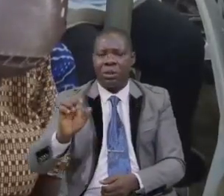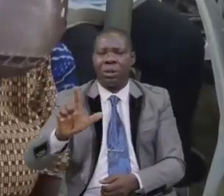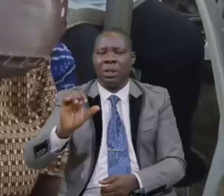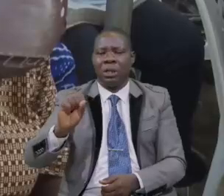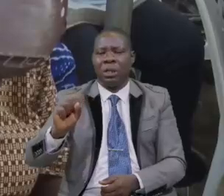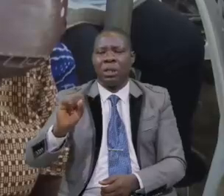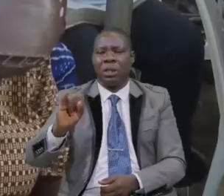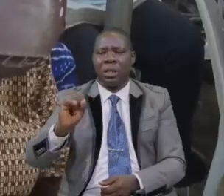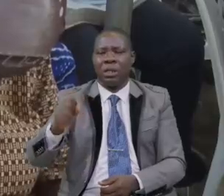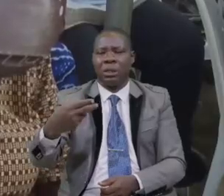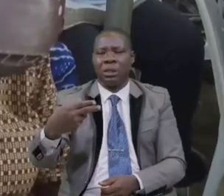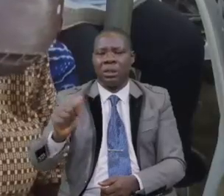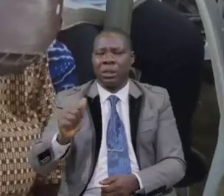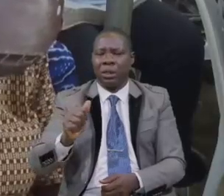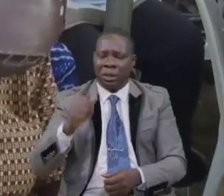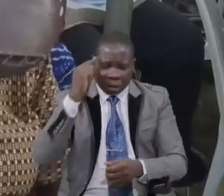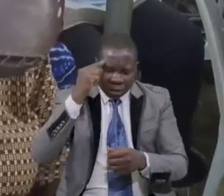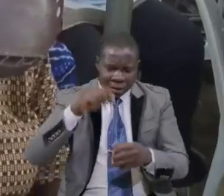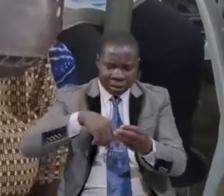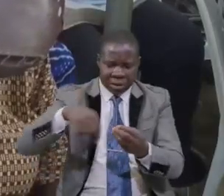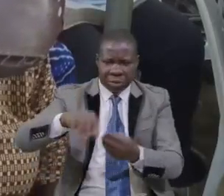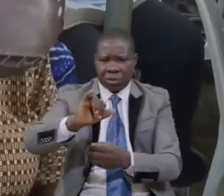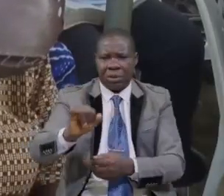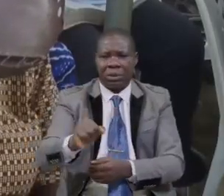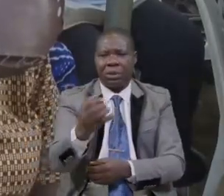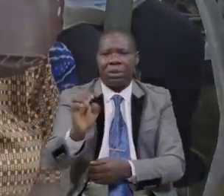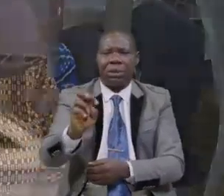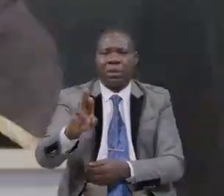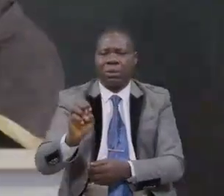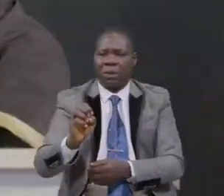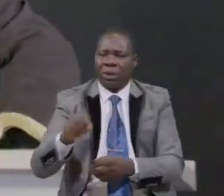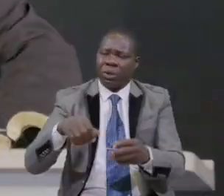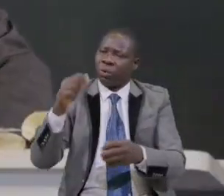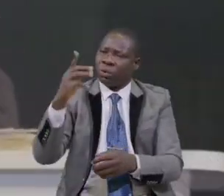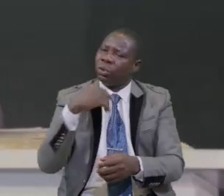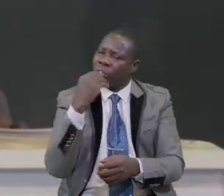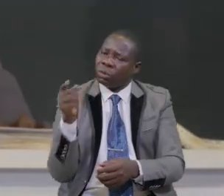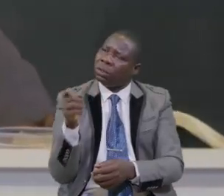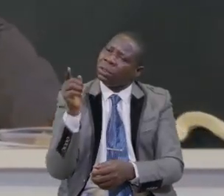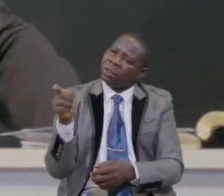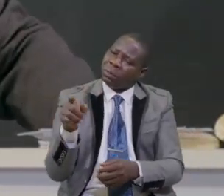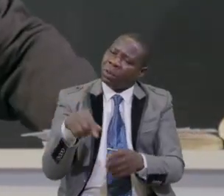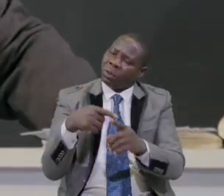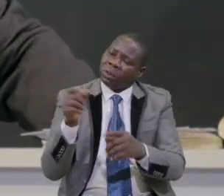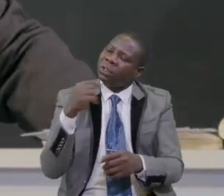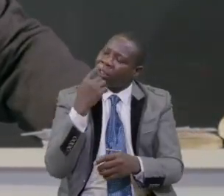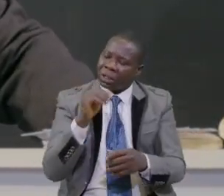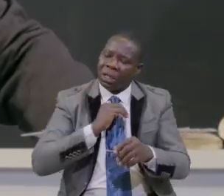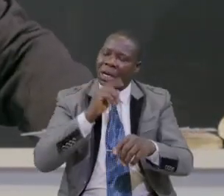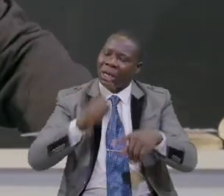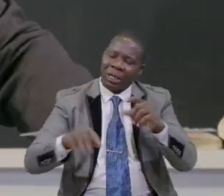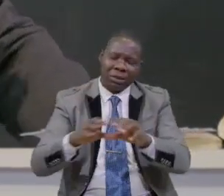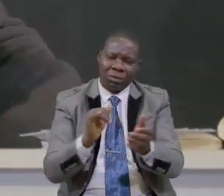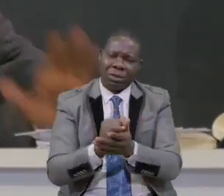told Jeremiah, when Jeremiah said, no, I cannot do that, Lord. And the Lord said, don't say, I am